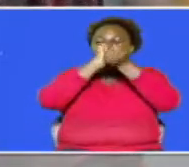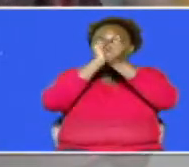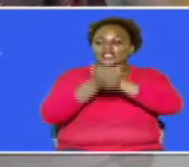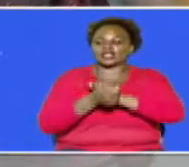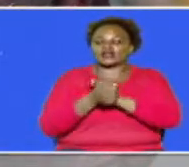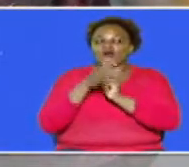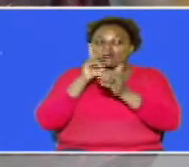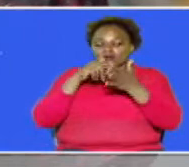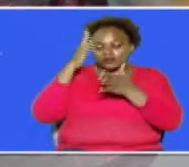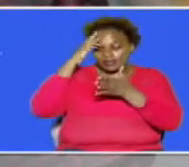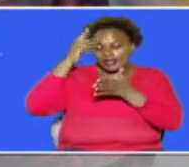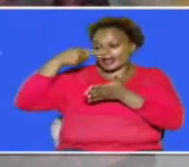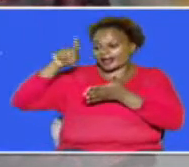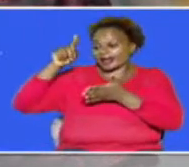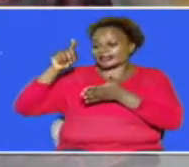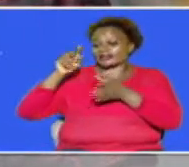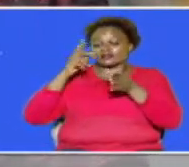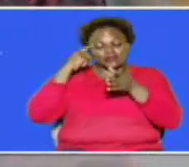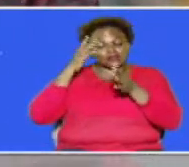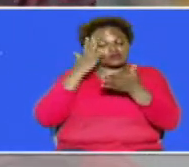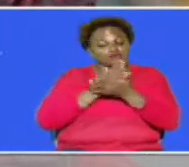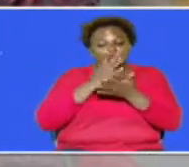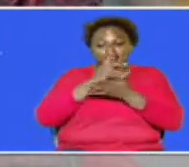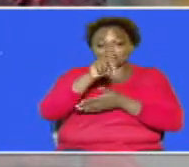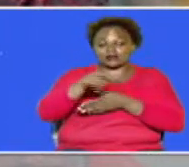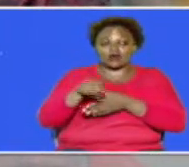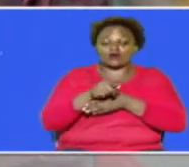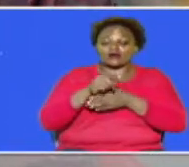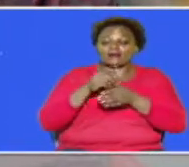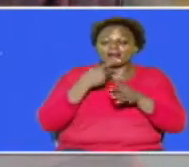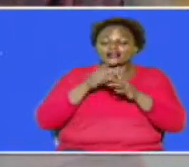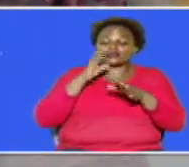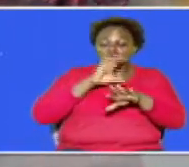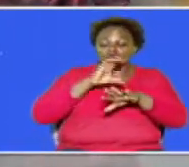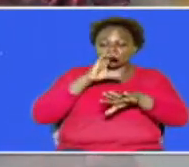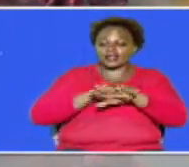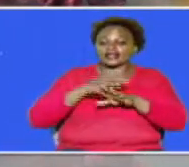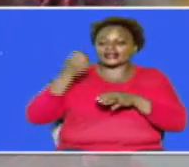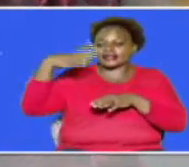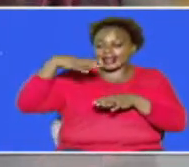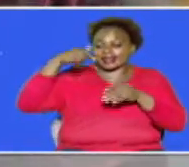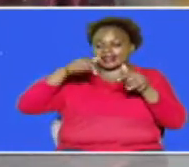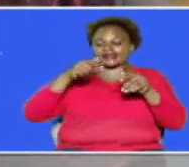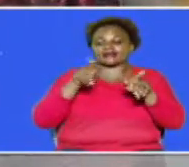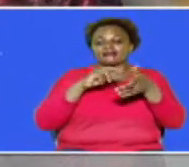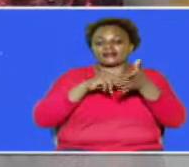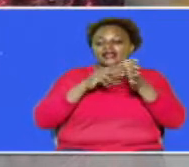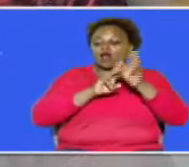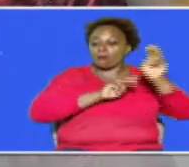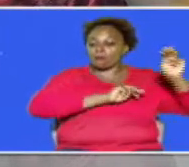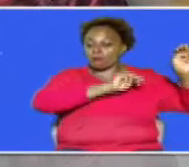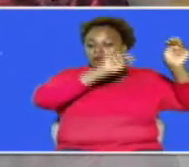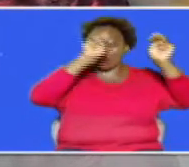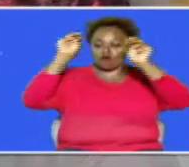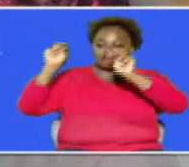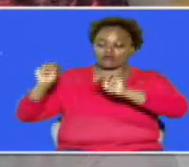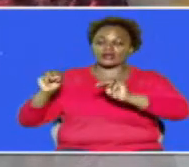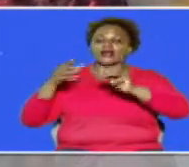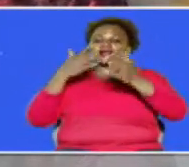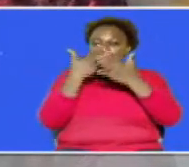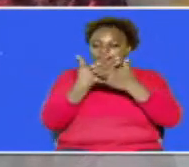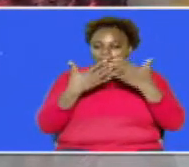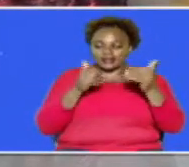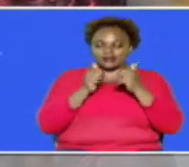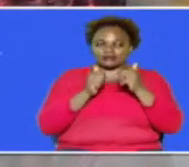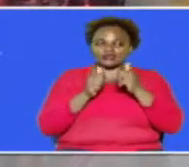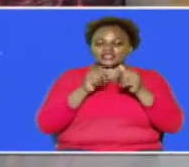what you thought was the light is darkness when you actually see the real light. So it is not about changing, it is about moving from something that is